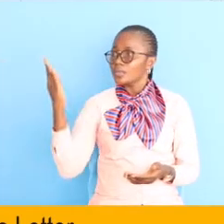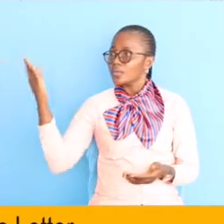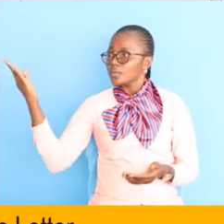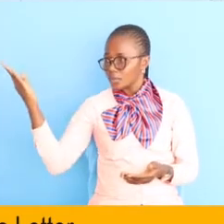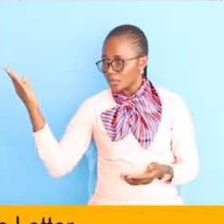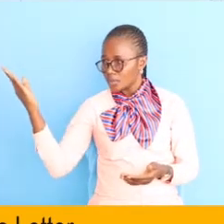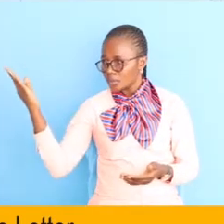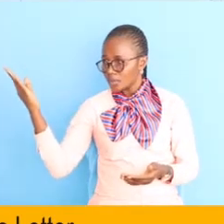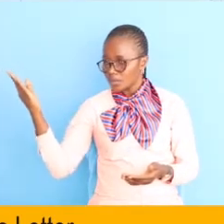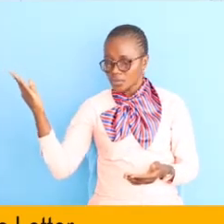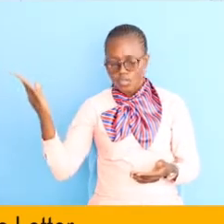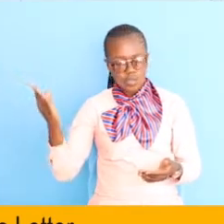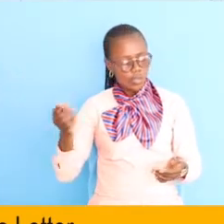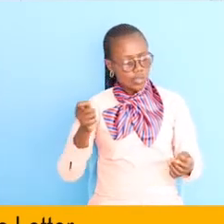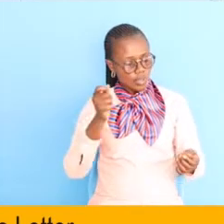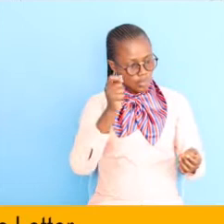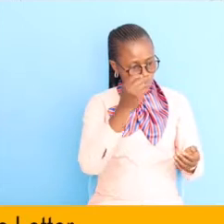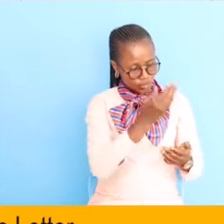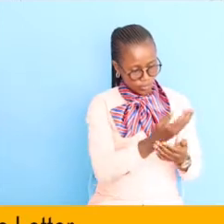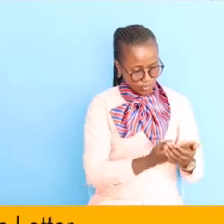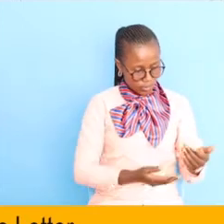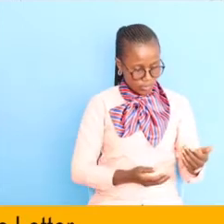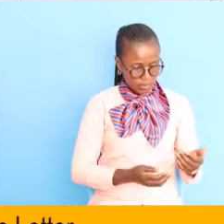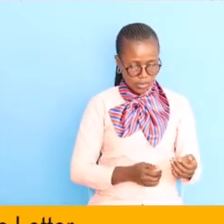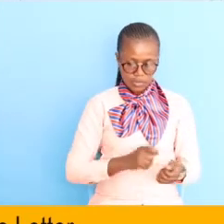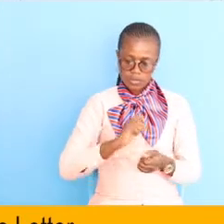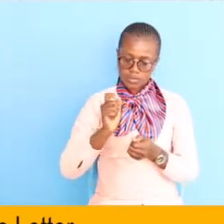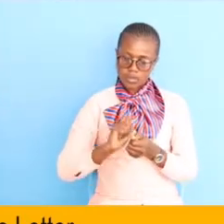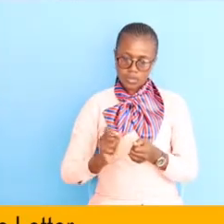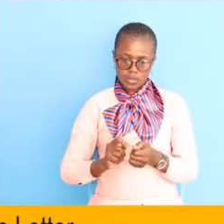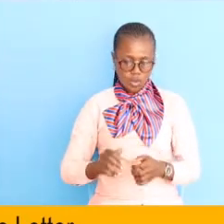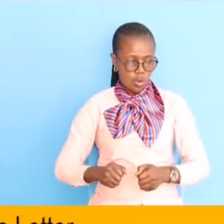the managers in one of the bookshops in town.